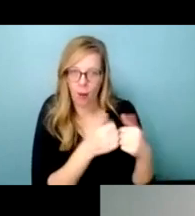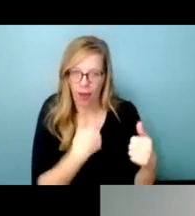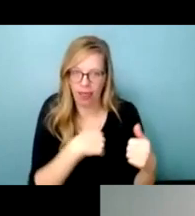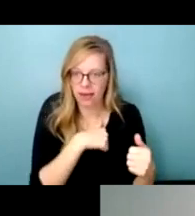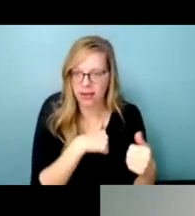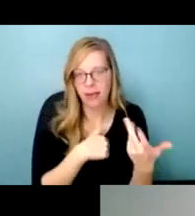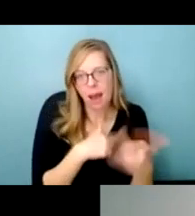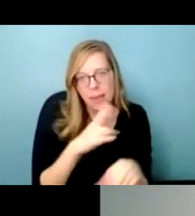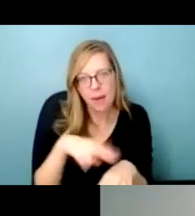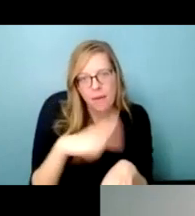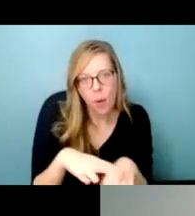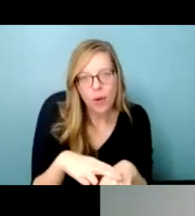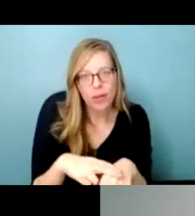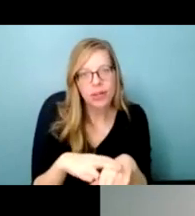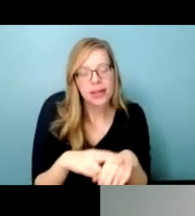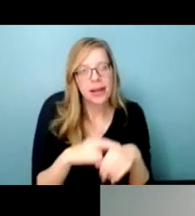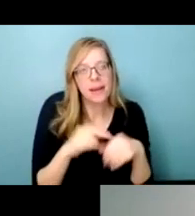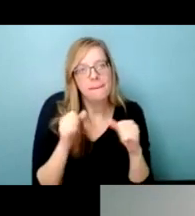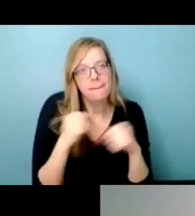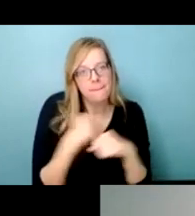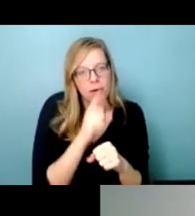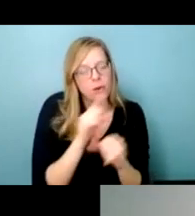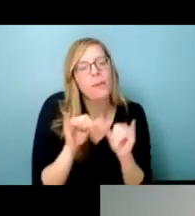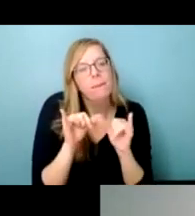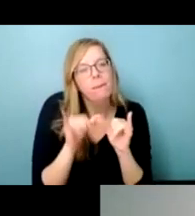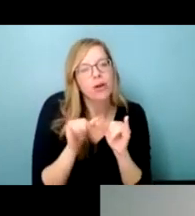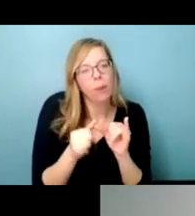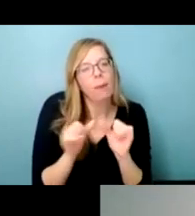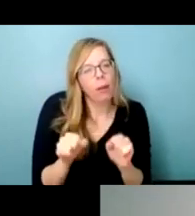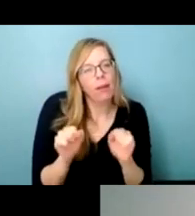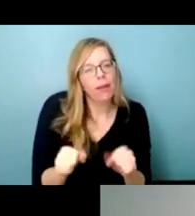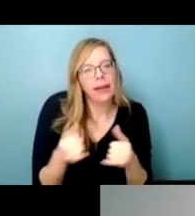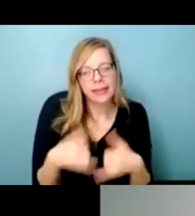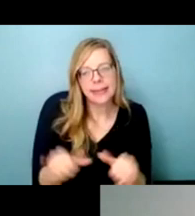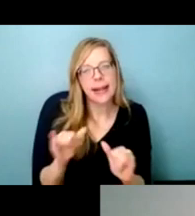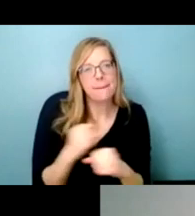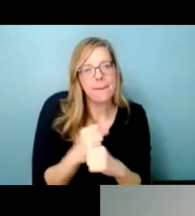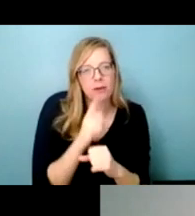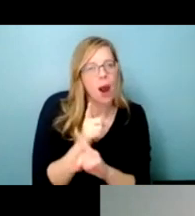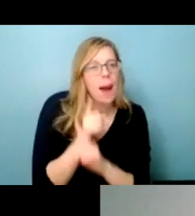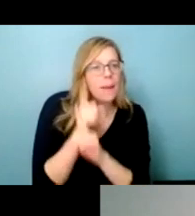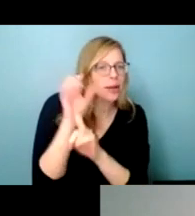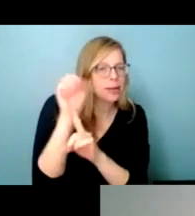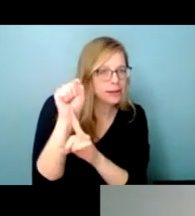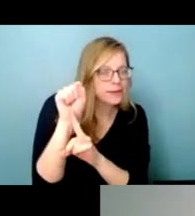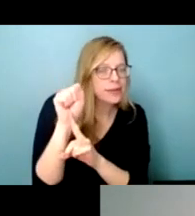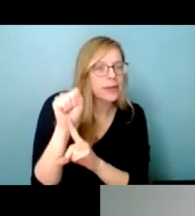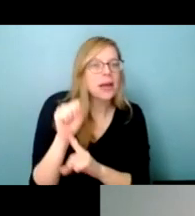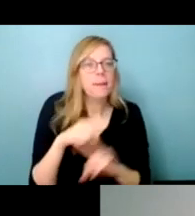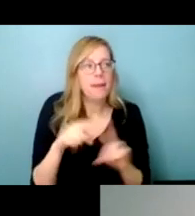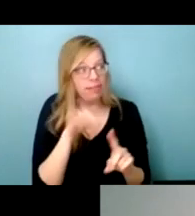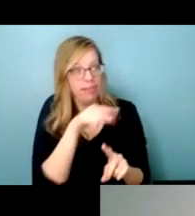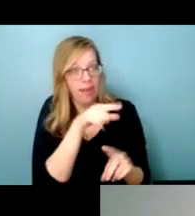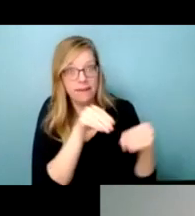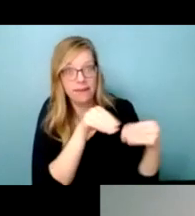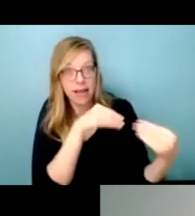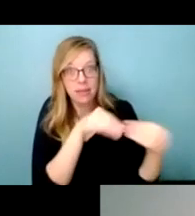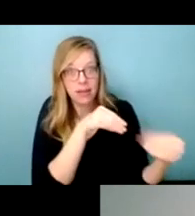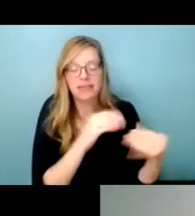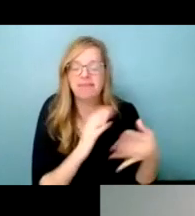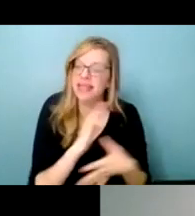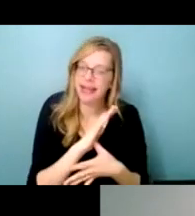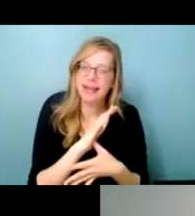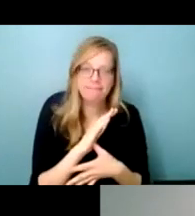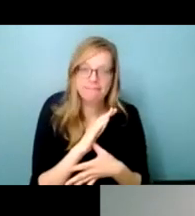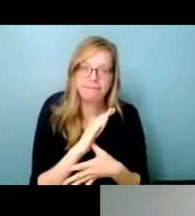course, measurables and whatnot and objectives are still met. That flexibility, I think, is key, because it shows